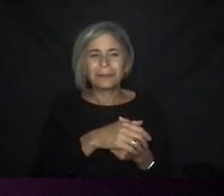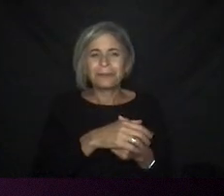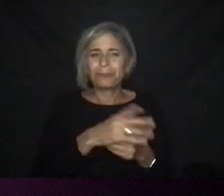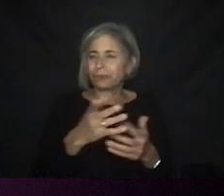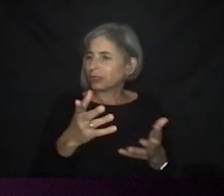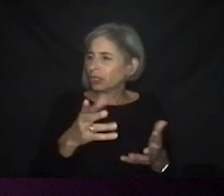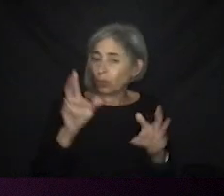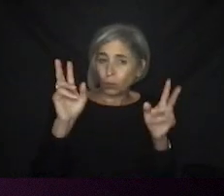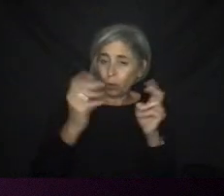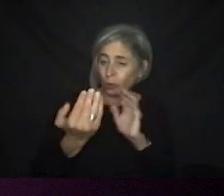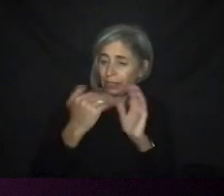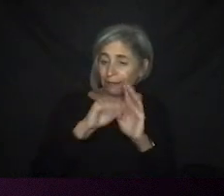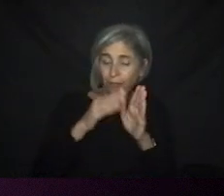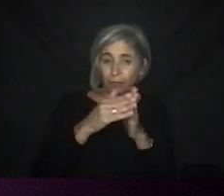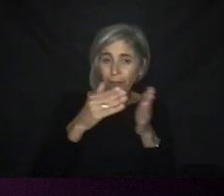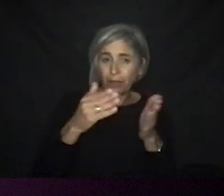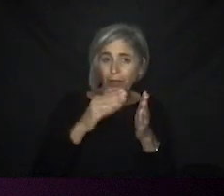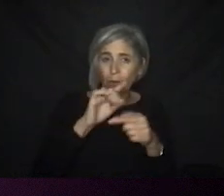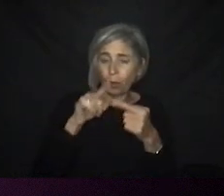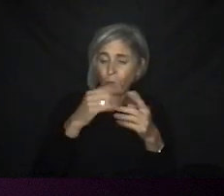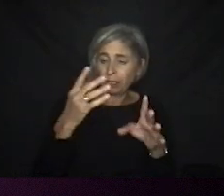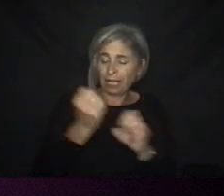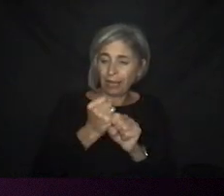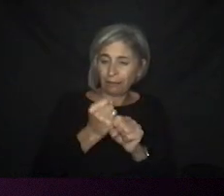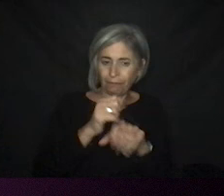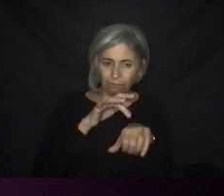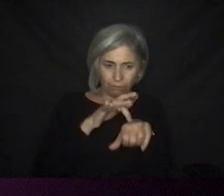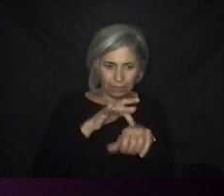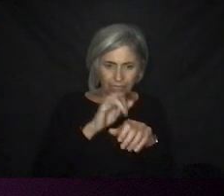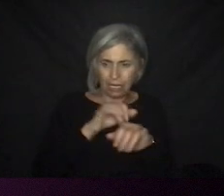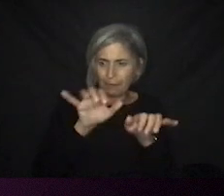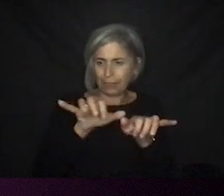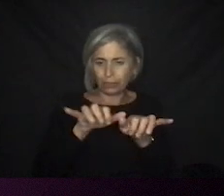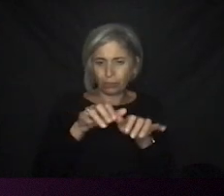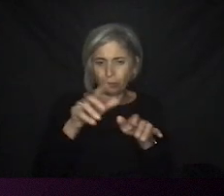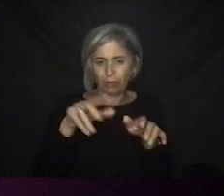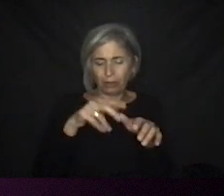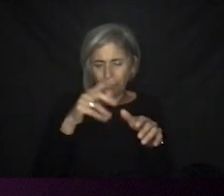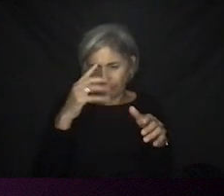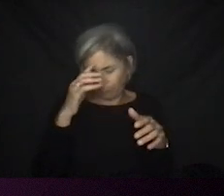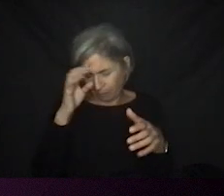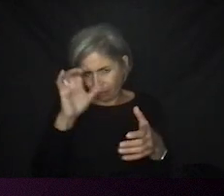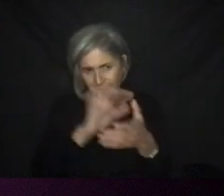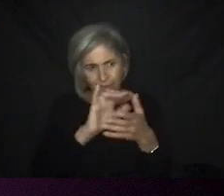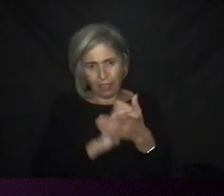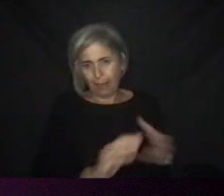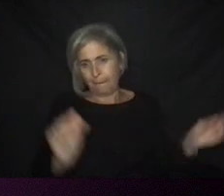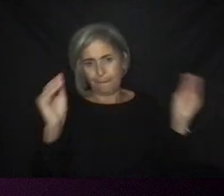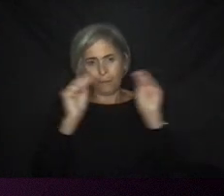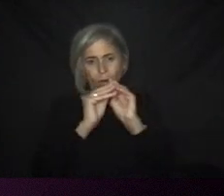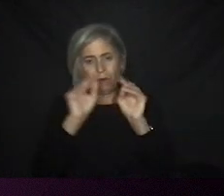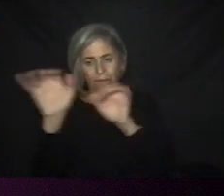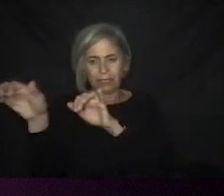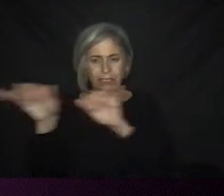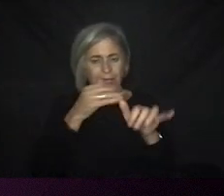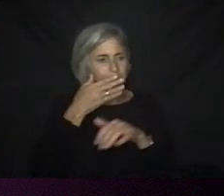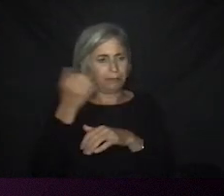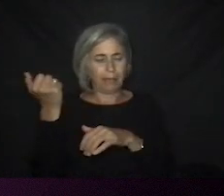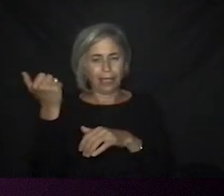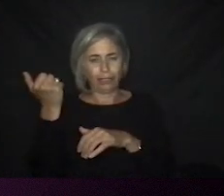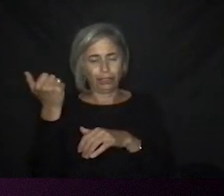Here's just some quotes again from that book. Once we become fixated on measurement, we slip into believing that more of the same is